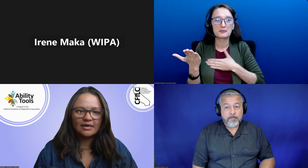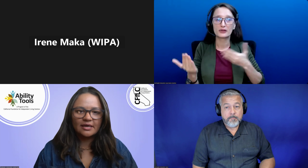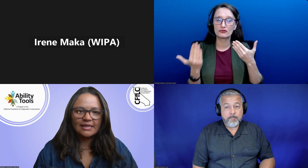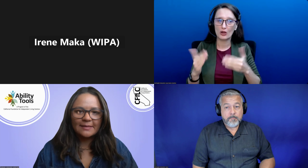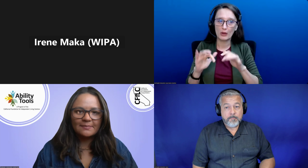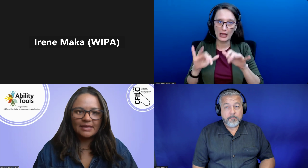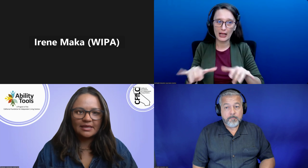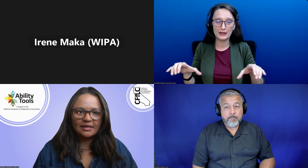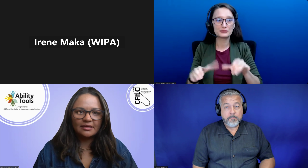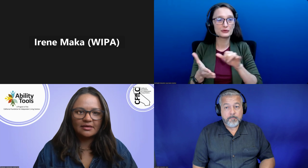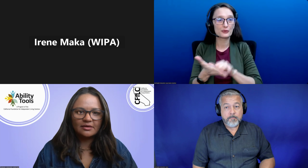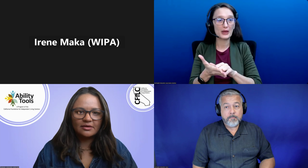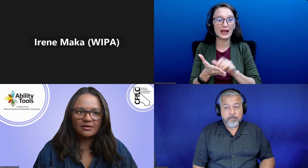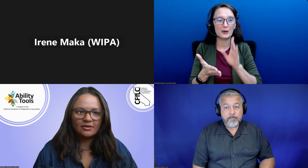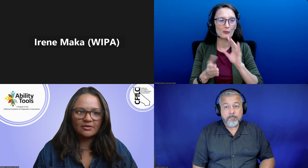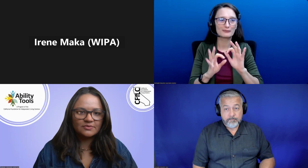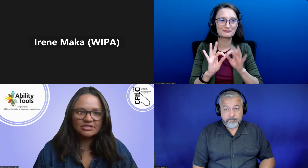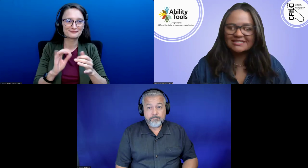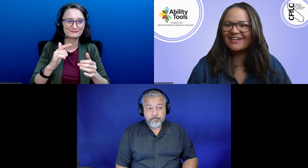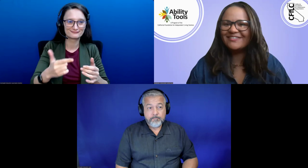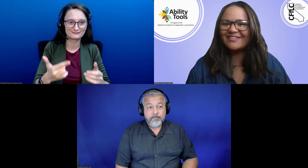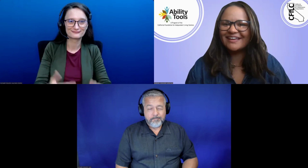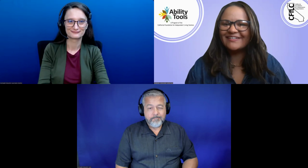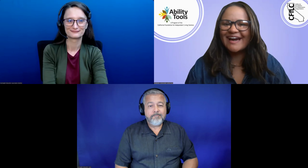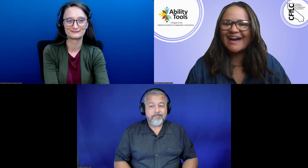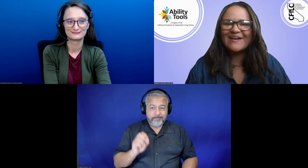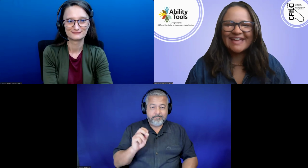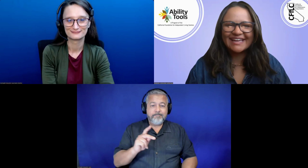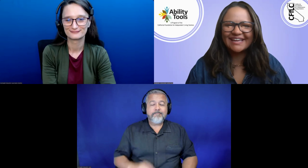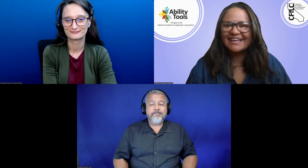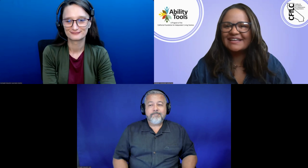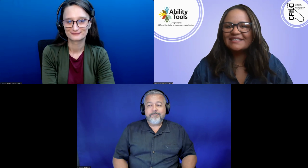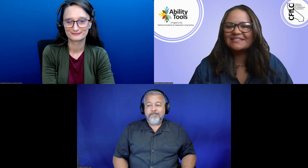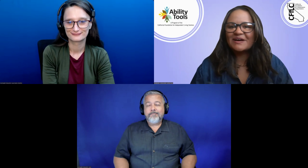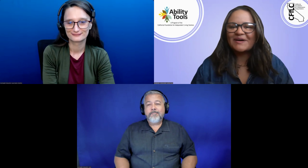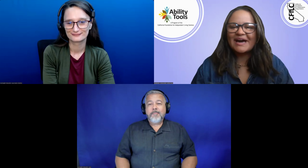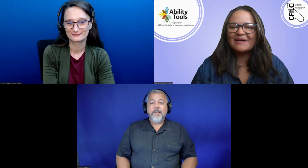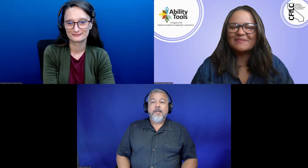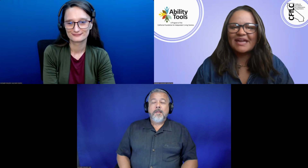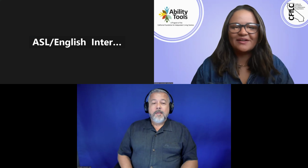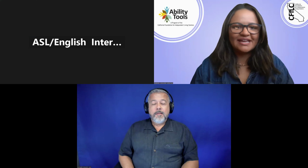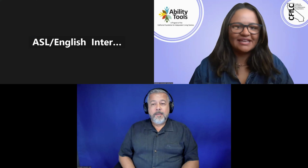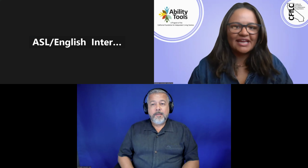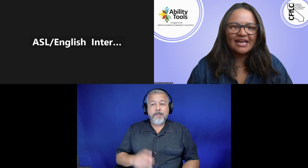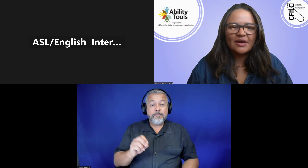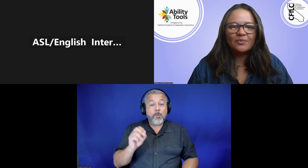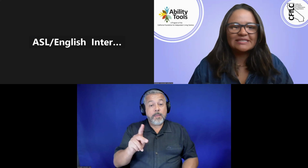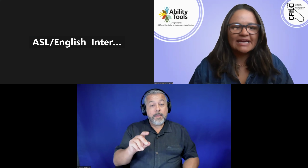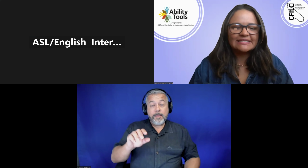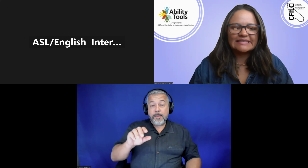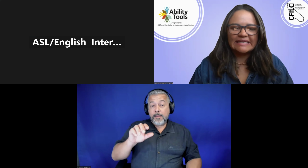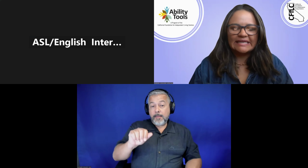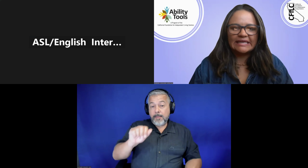so. Let me switch this out. There we go. Okay. So Erin